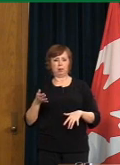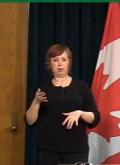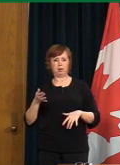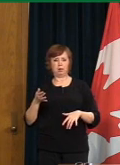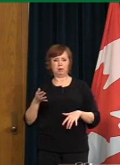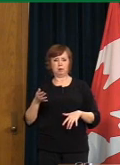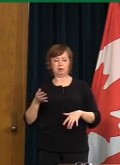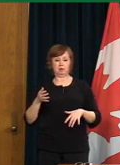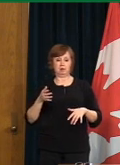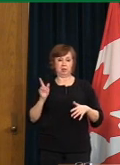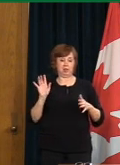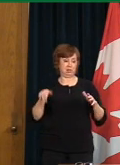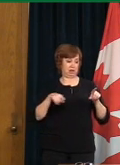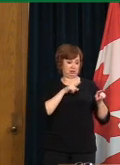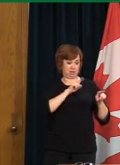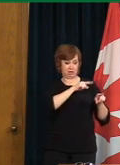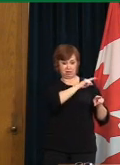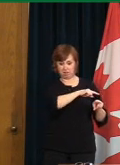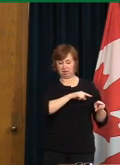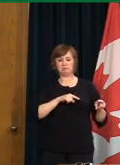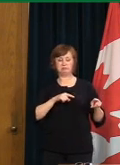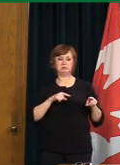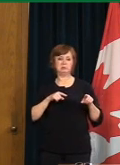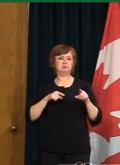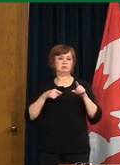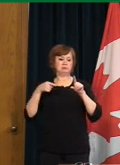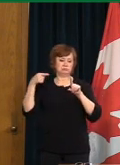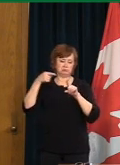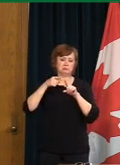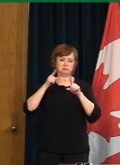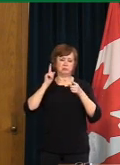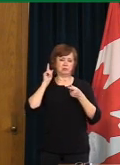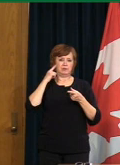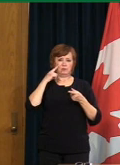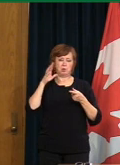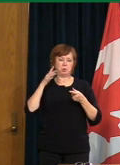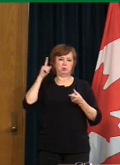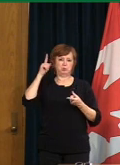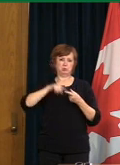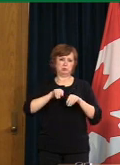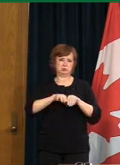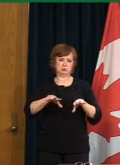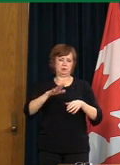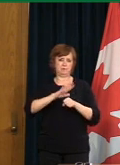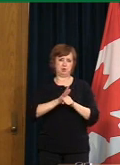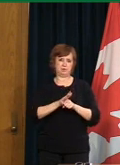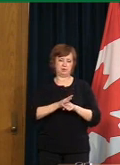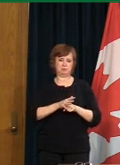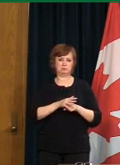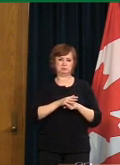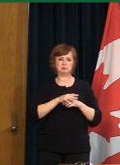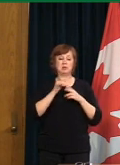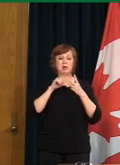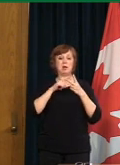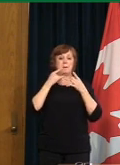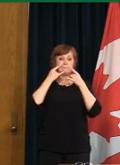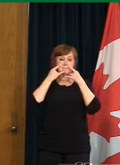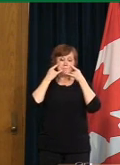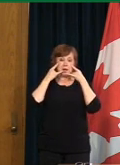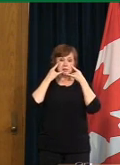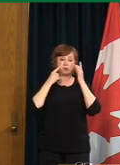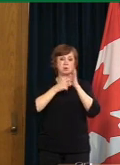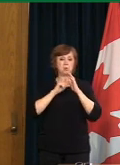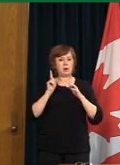COVID-19. People are going to be wearing masks indoors, even at the fitness facilities, which is a change from where we have been. So